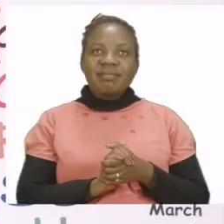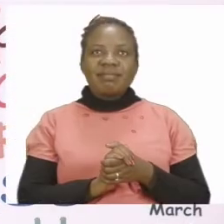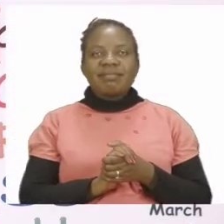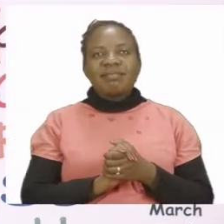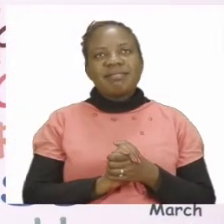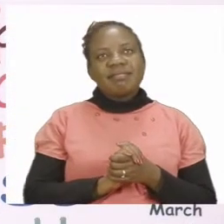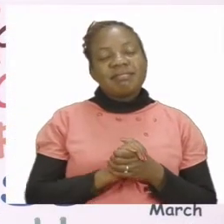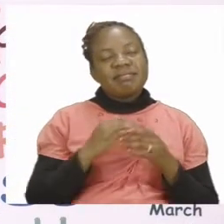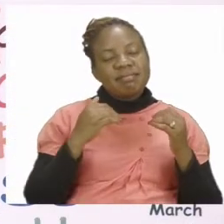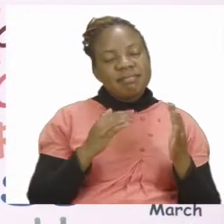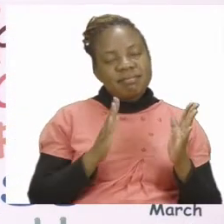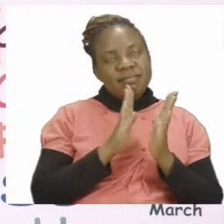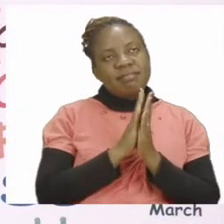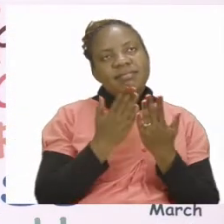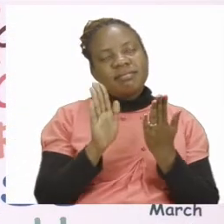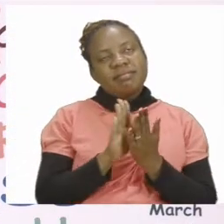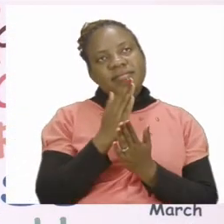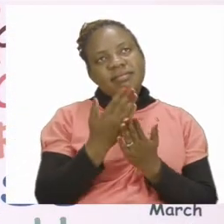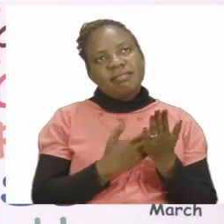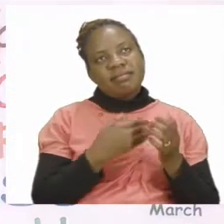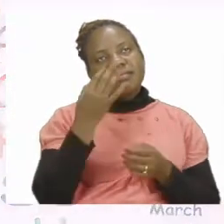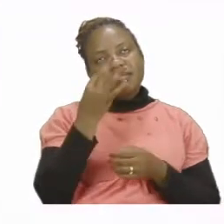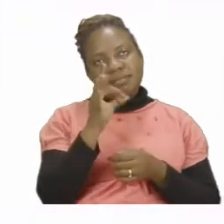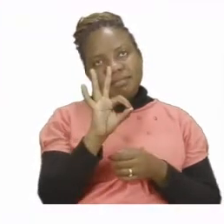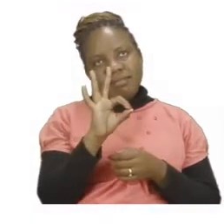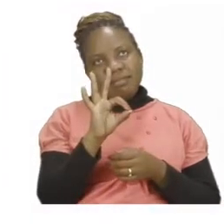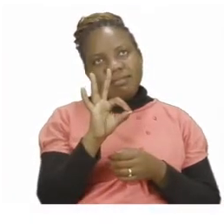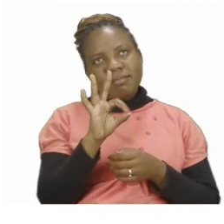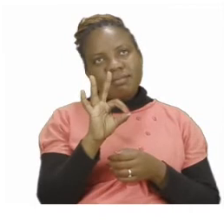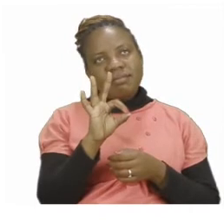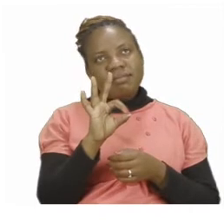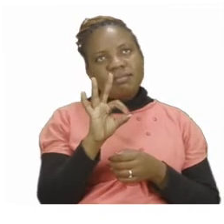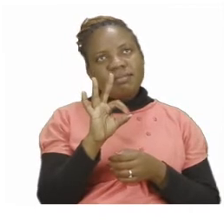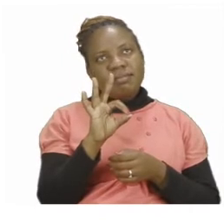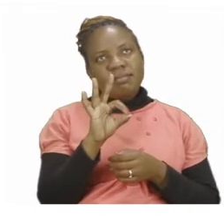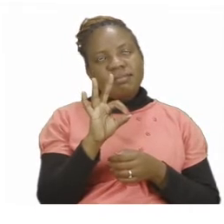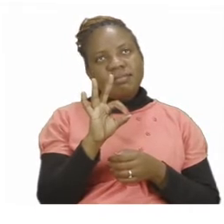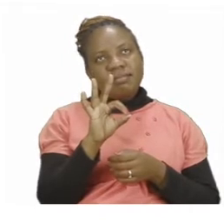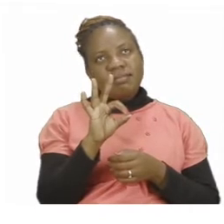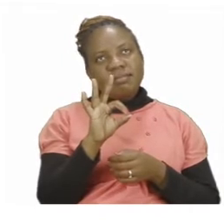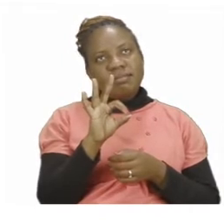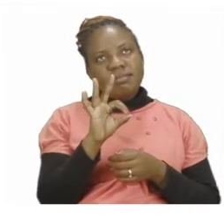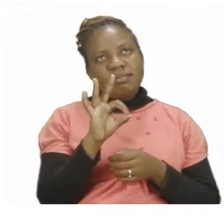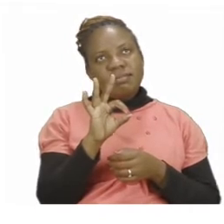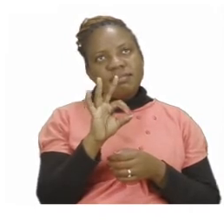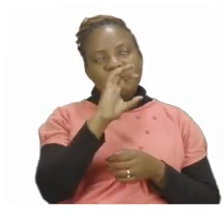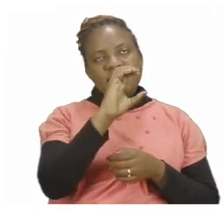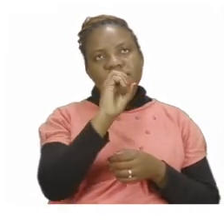We are starting on page 9 in our workbooks. So here we are